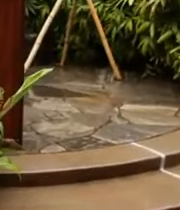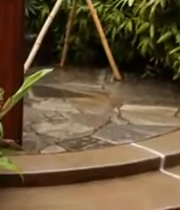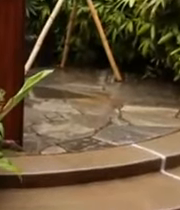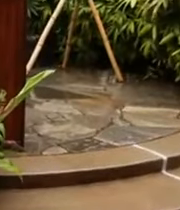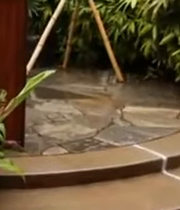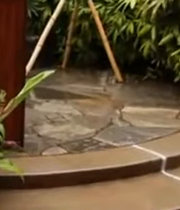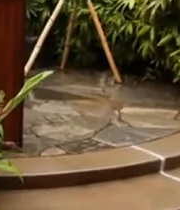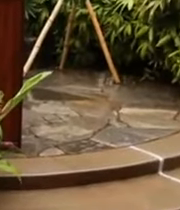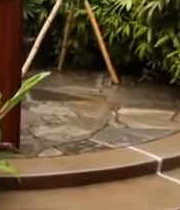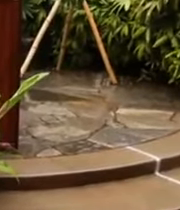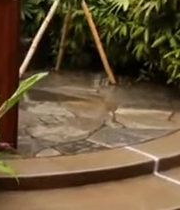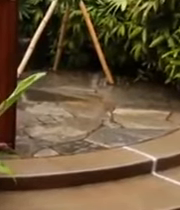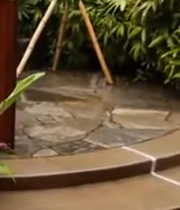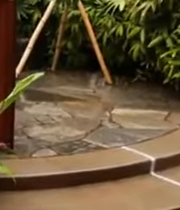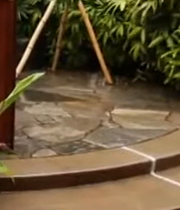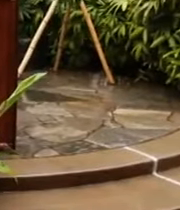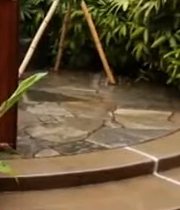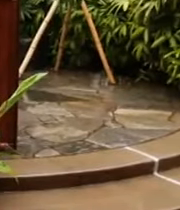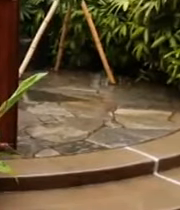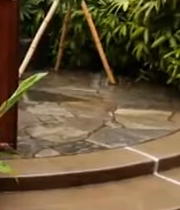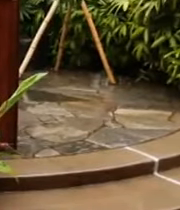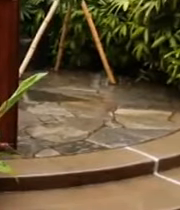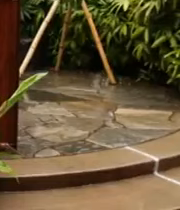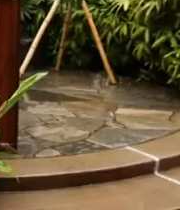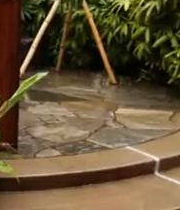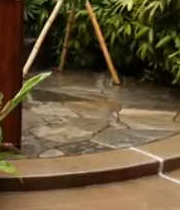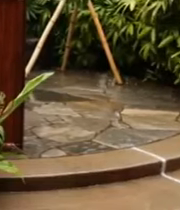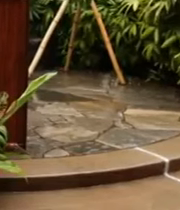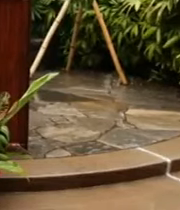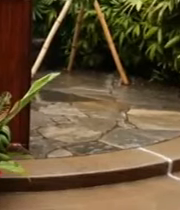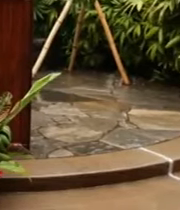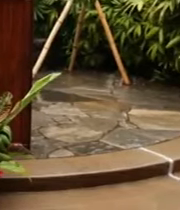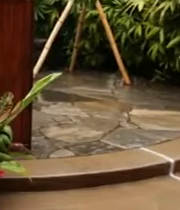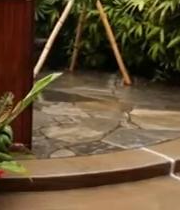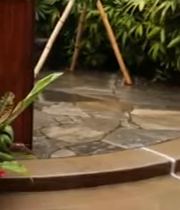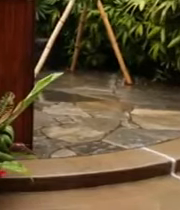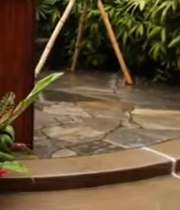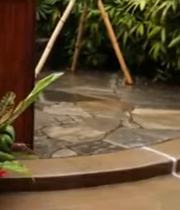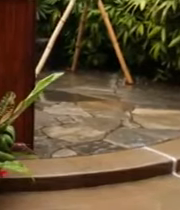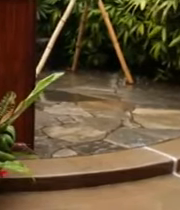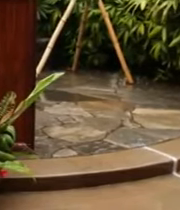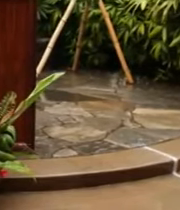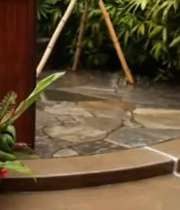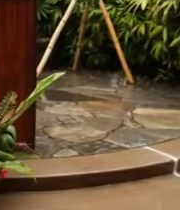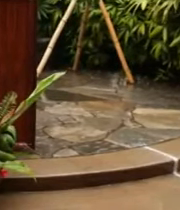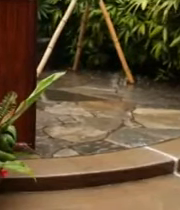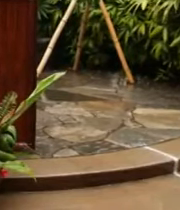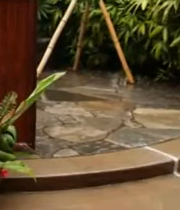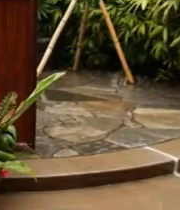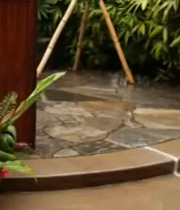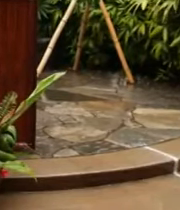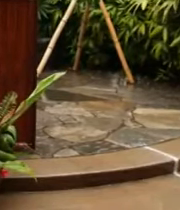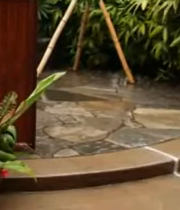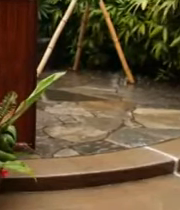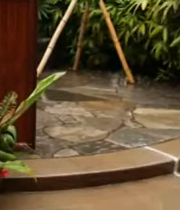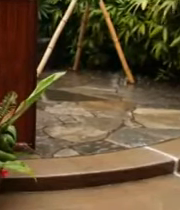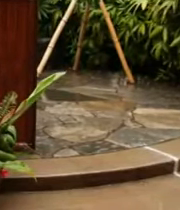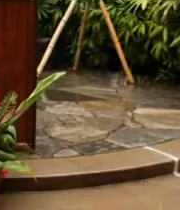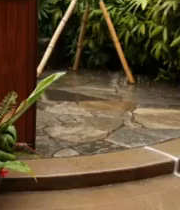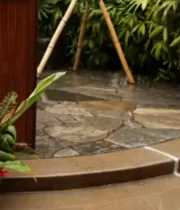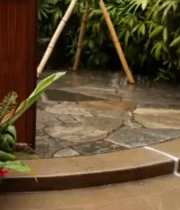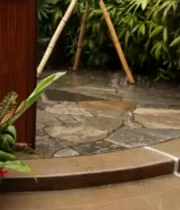know when they do, but that's okay. Where's my umbrella? I'm going. So with that, mahalo, thank you